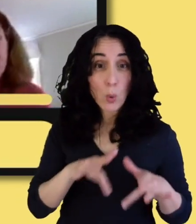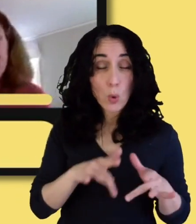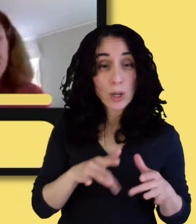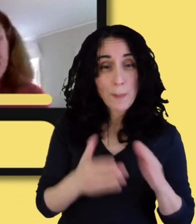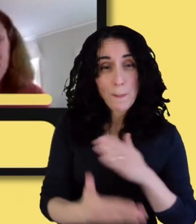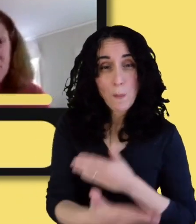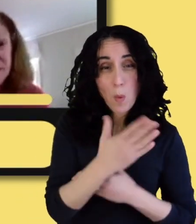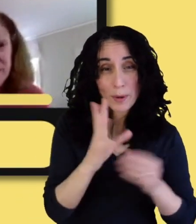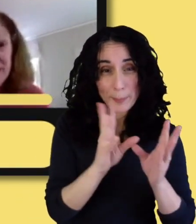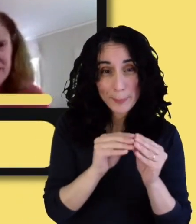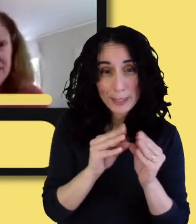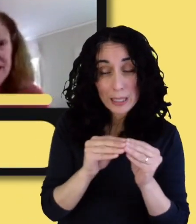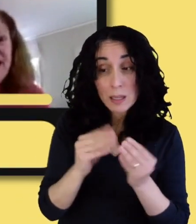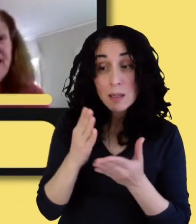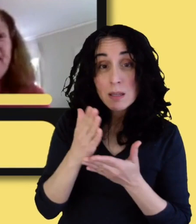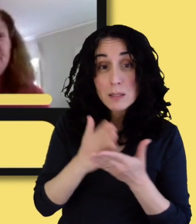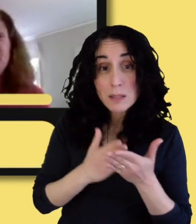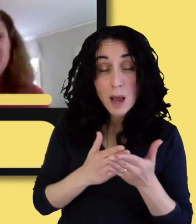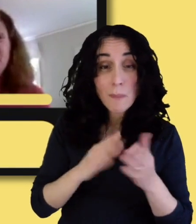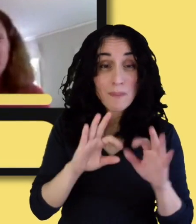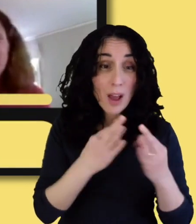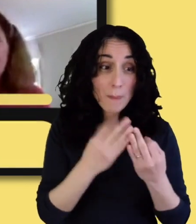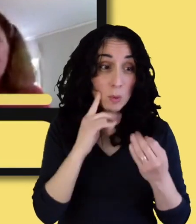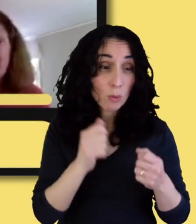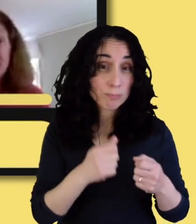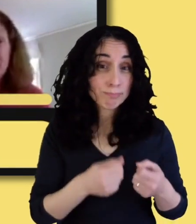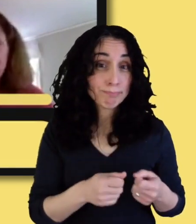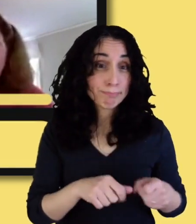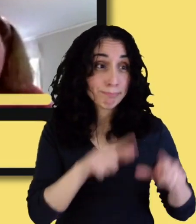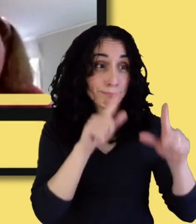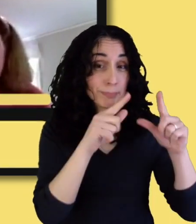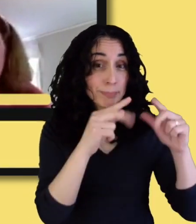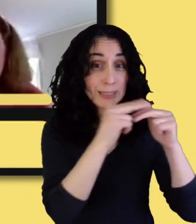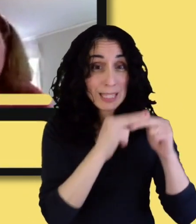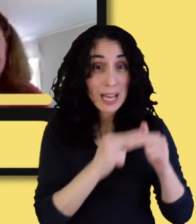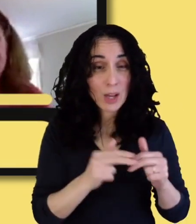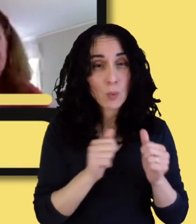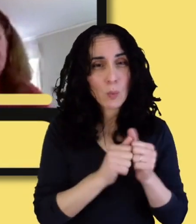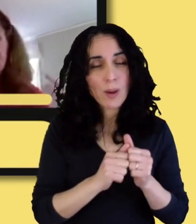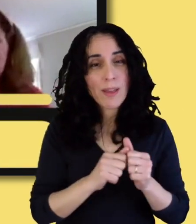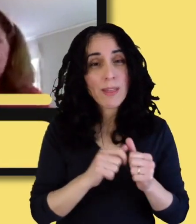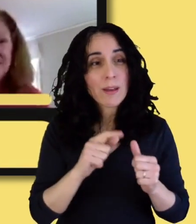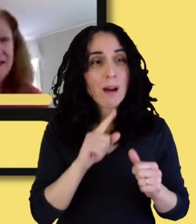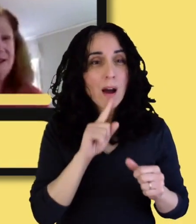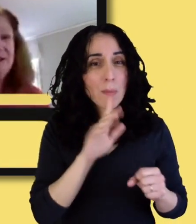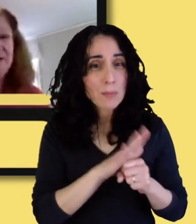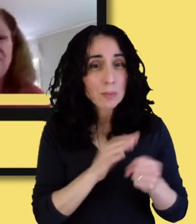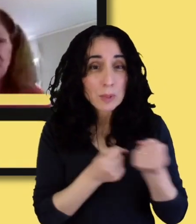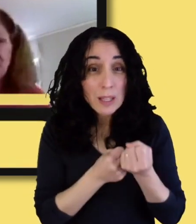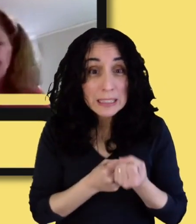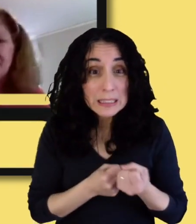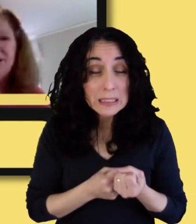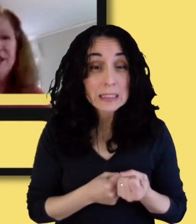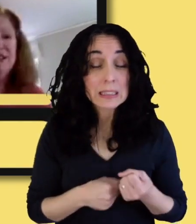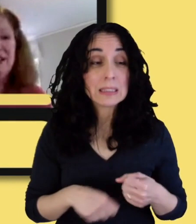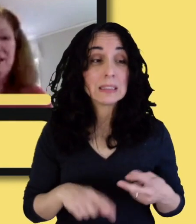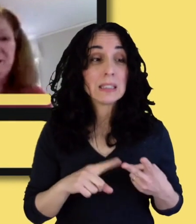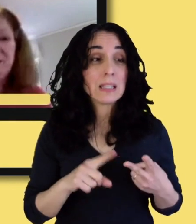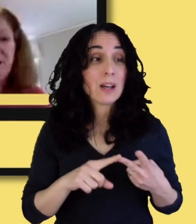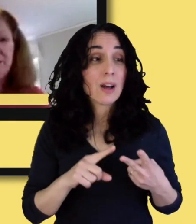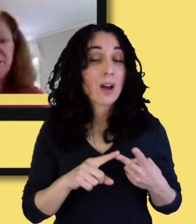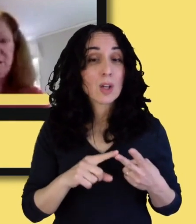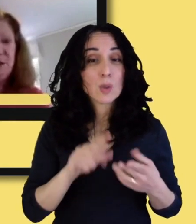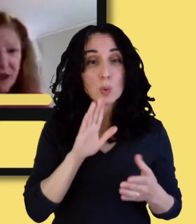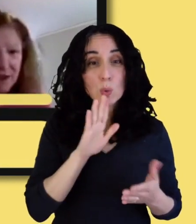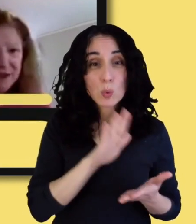pre-recorded what would be a morning meeting. And so some of the families will bring up our slides, and they kind of start the day with the Pledge of Allegiance,